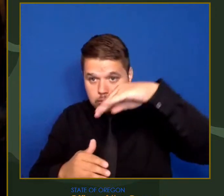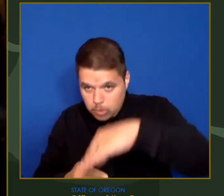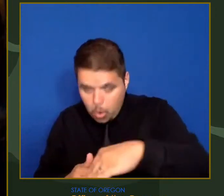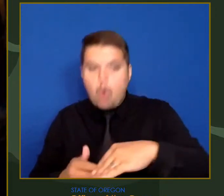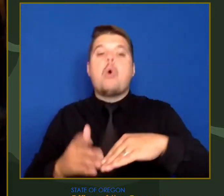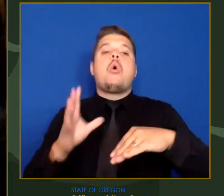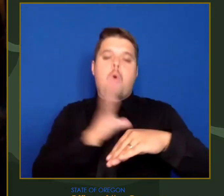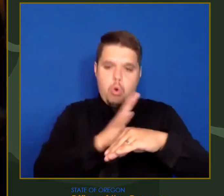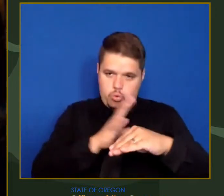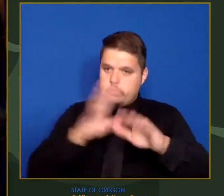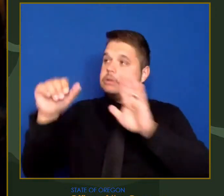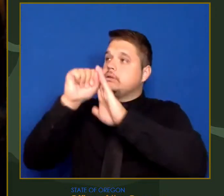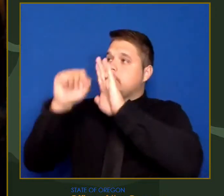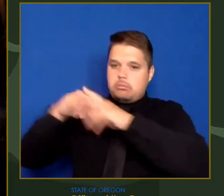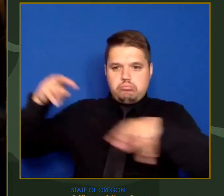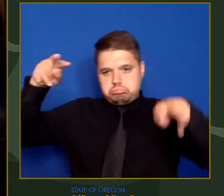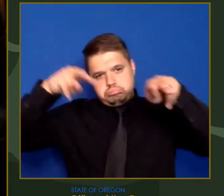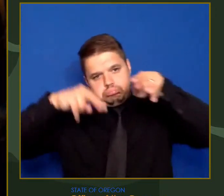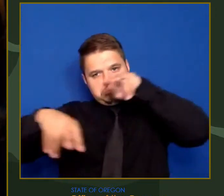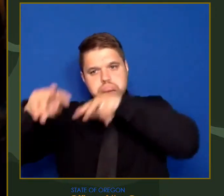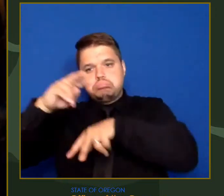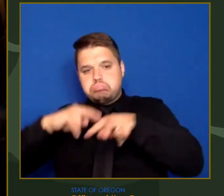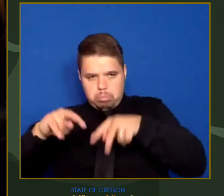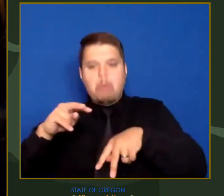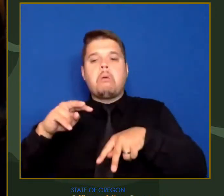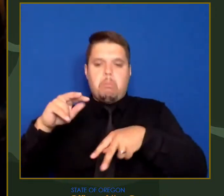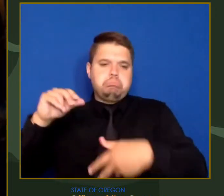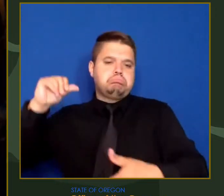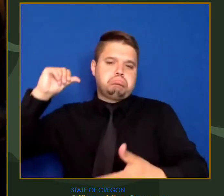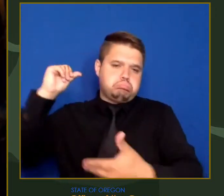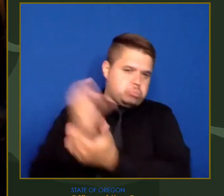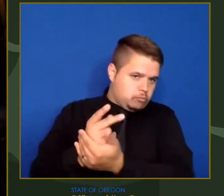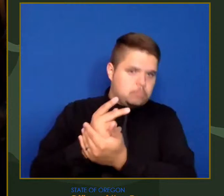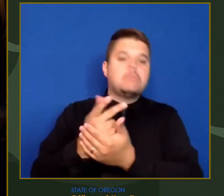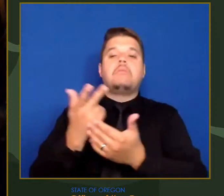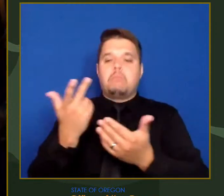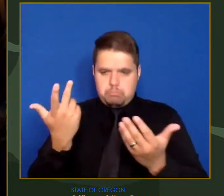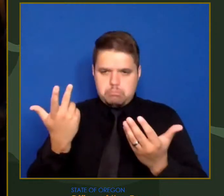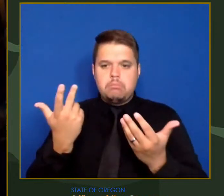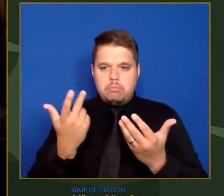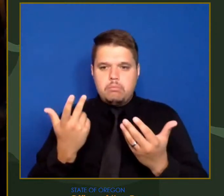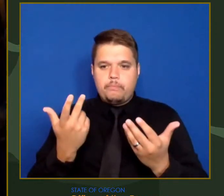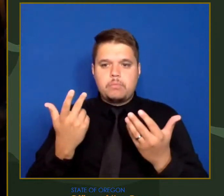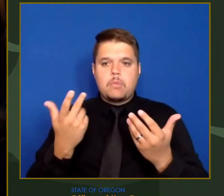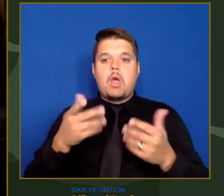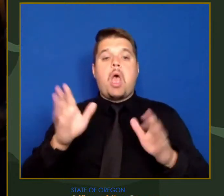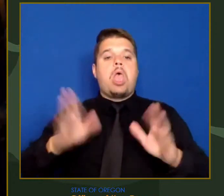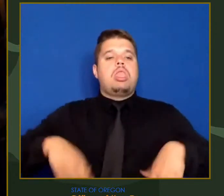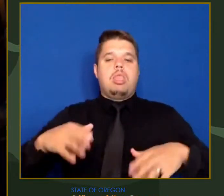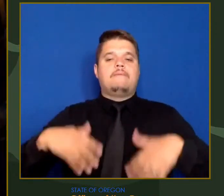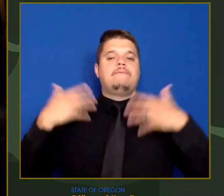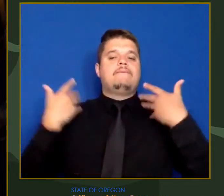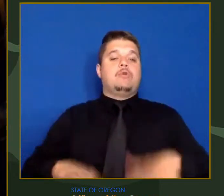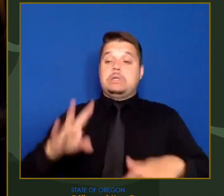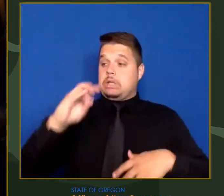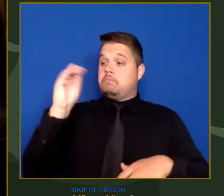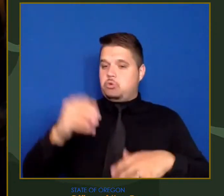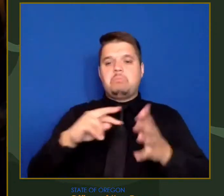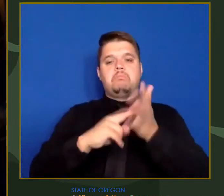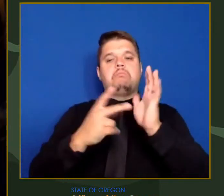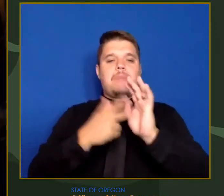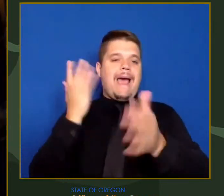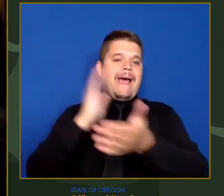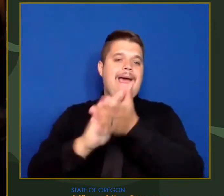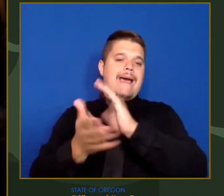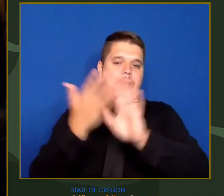get vaccines into arms of additional people. We don't end at 70%, but it begins the next stage of our fight against this virus.